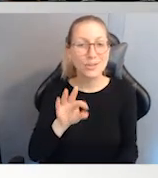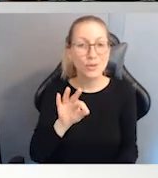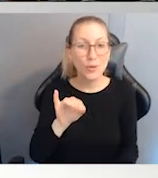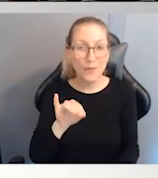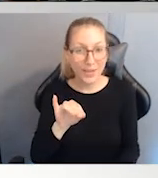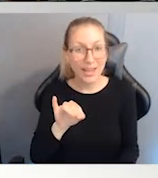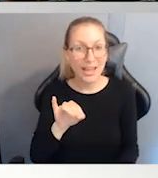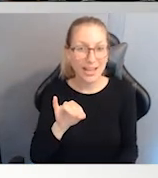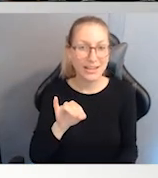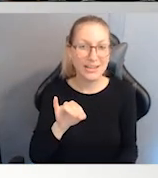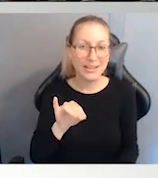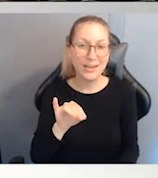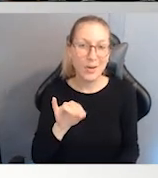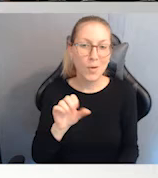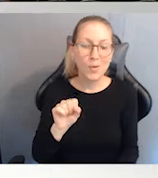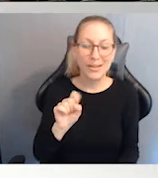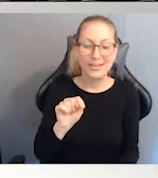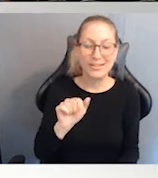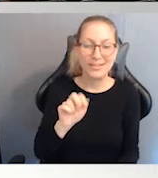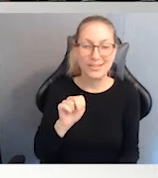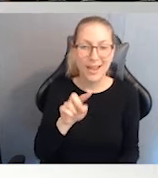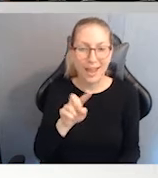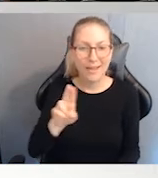Independence. We do a lot of